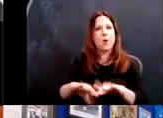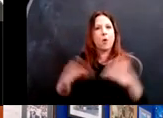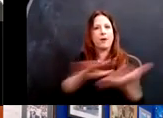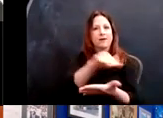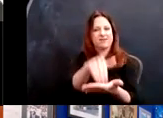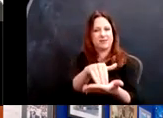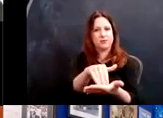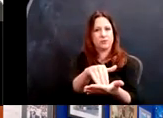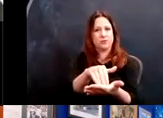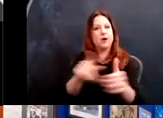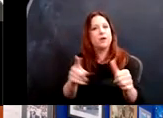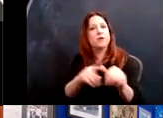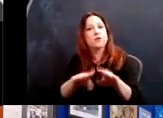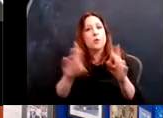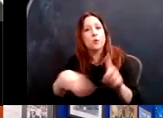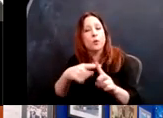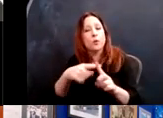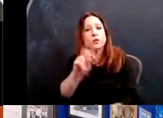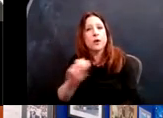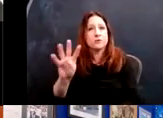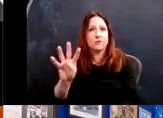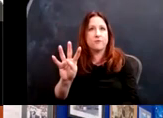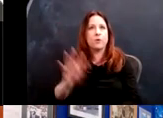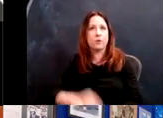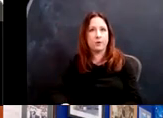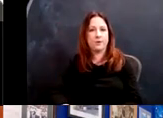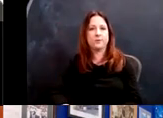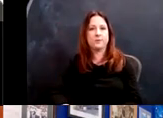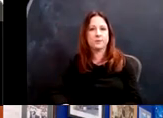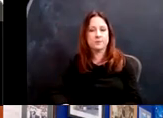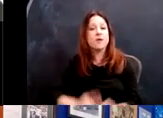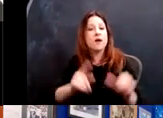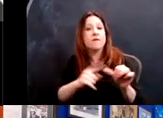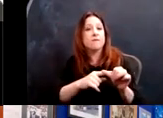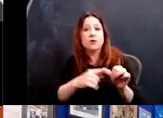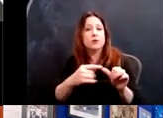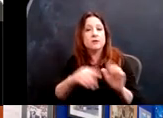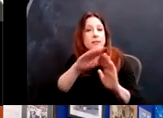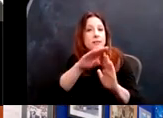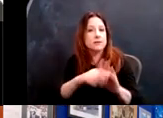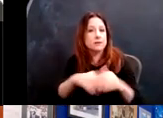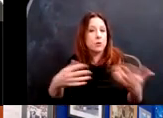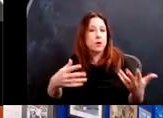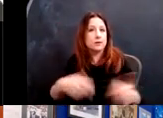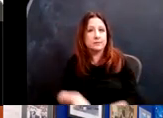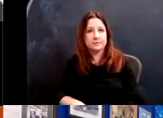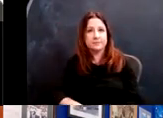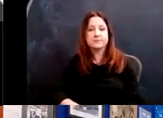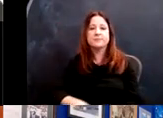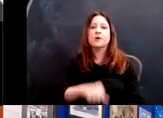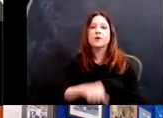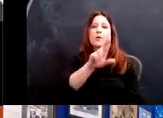in 2004. The first lesson is recovery community center takes